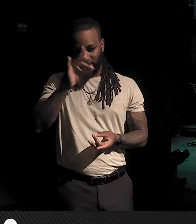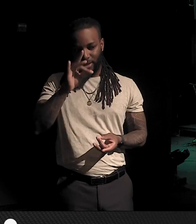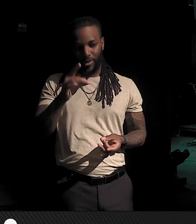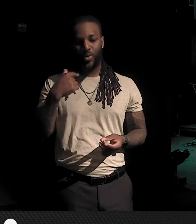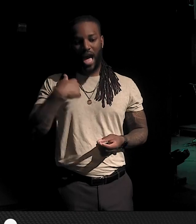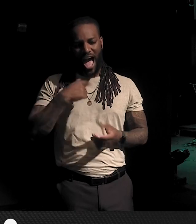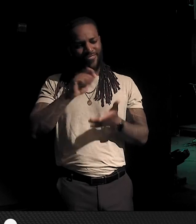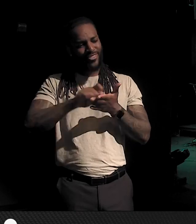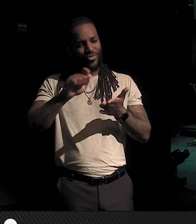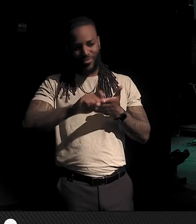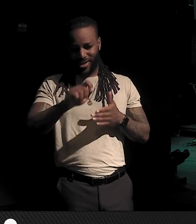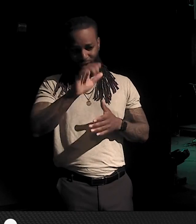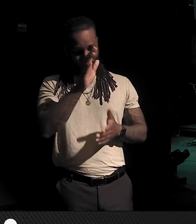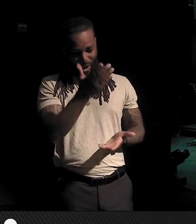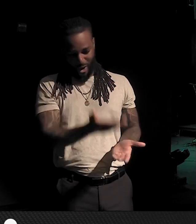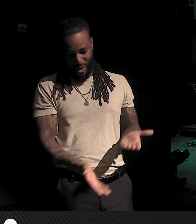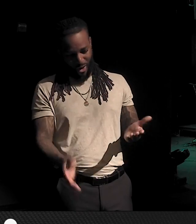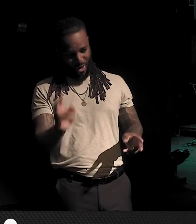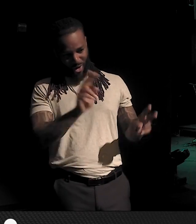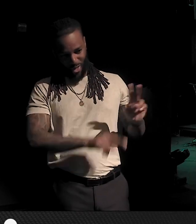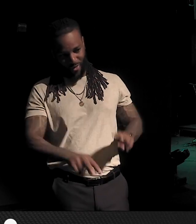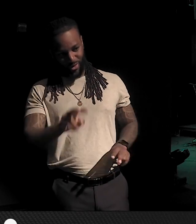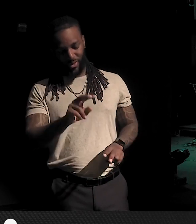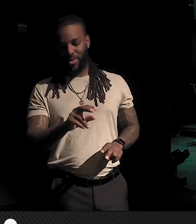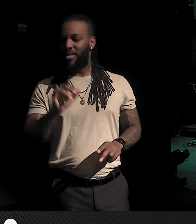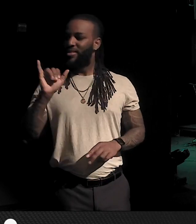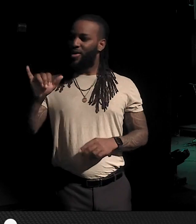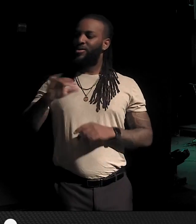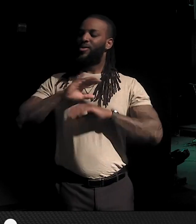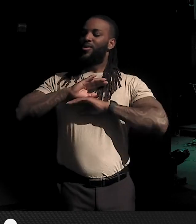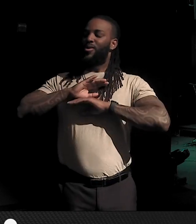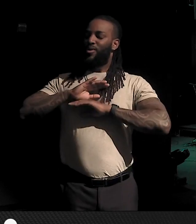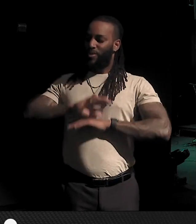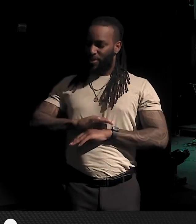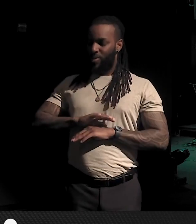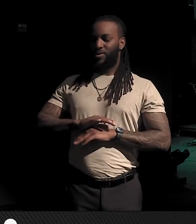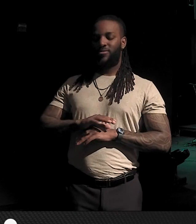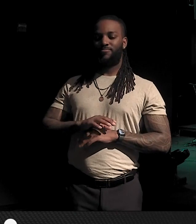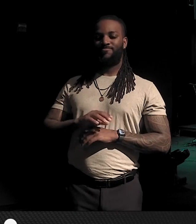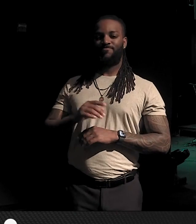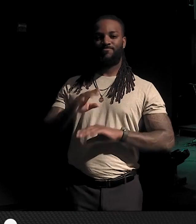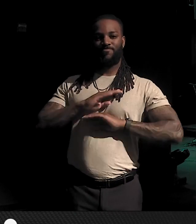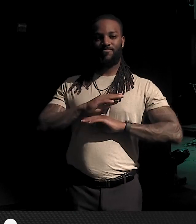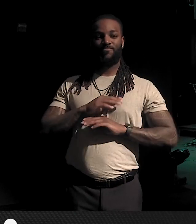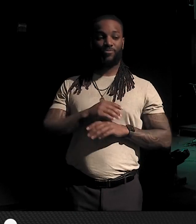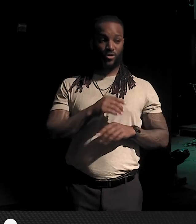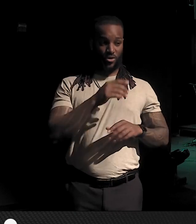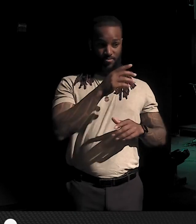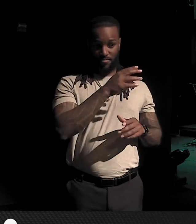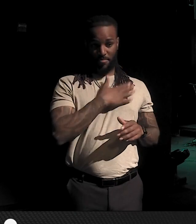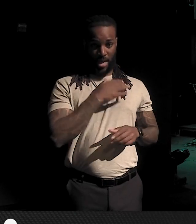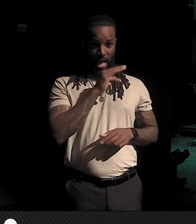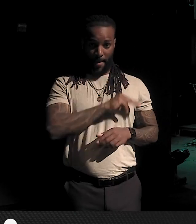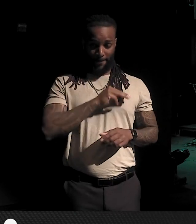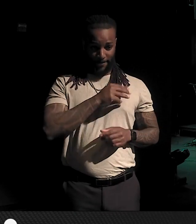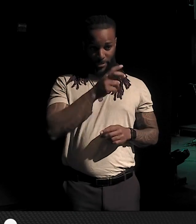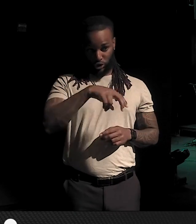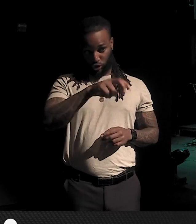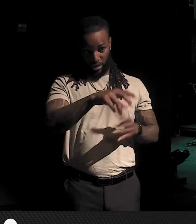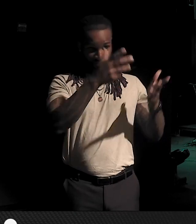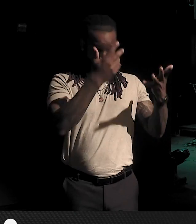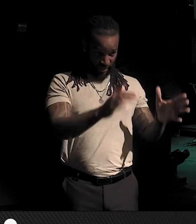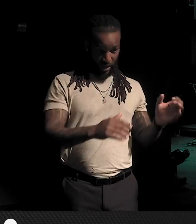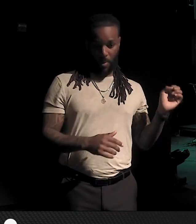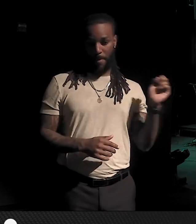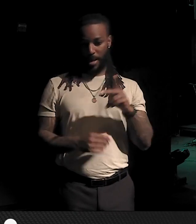Spirit written all over you. And that was like enough to get me through the rest of the summer. I got back home and I knew I wanted to